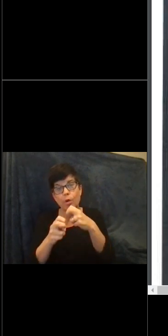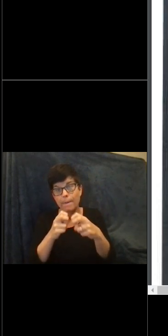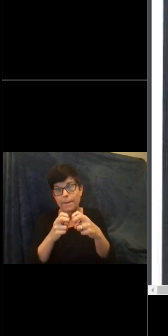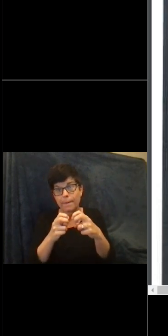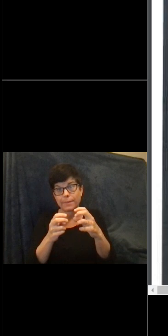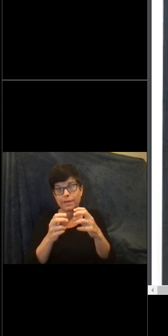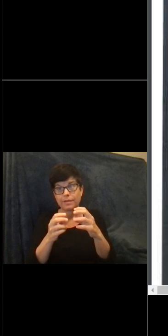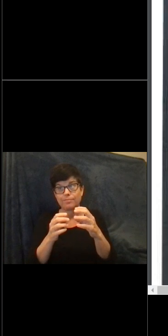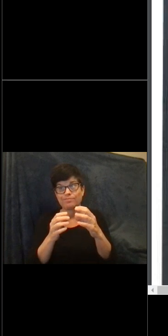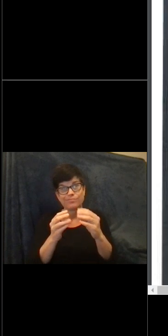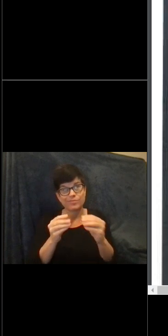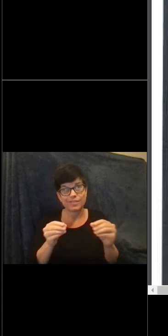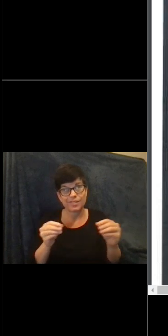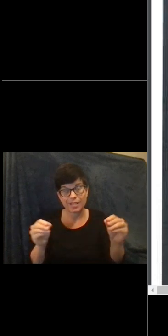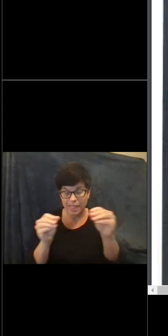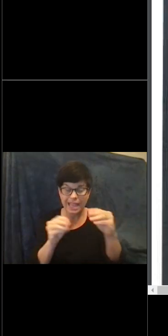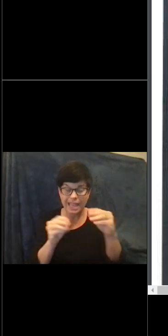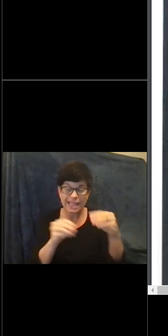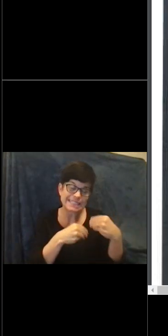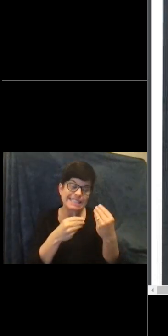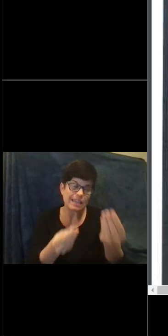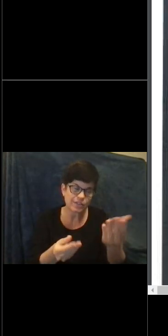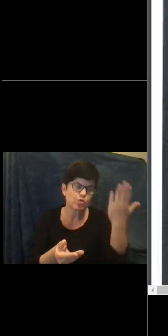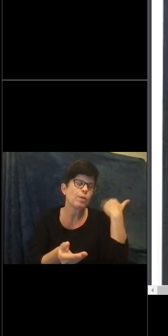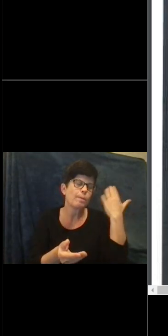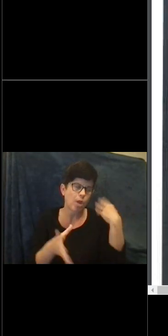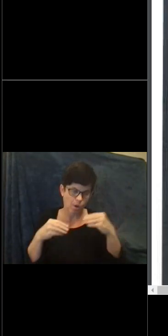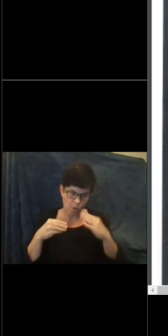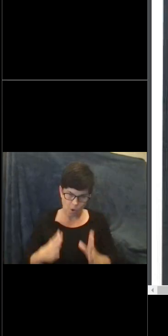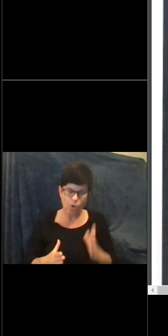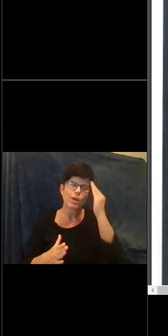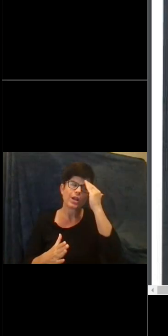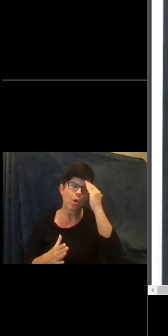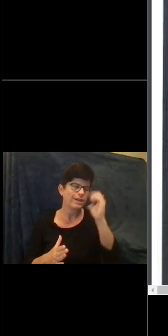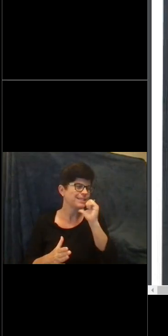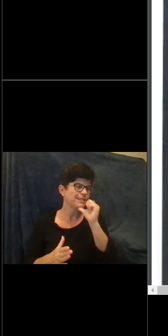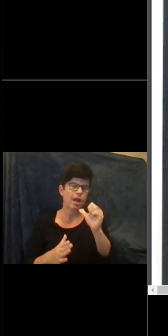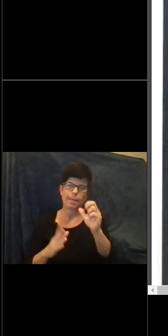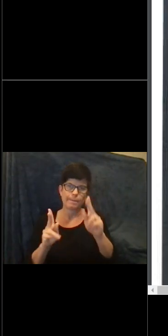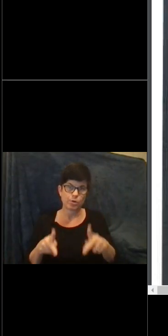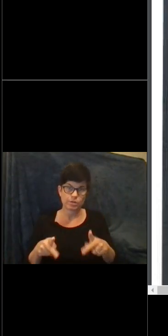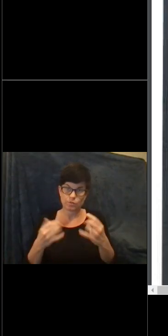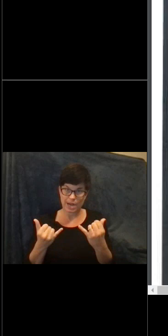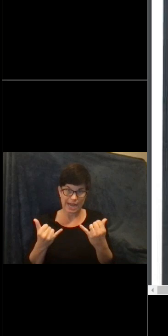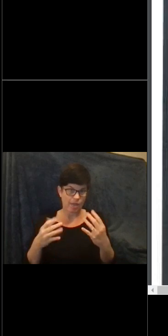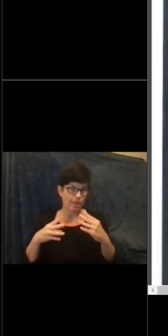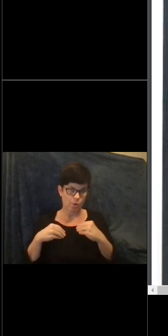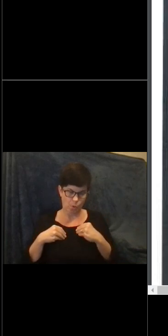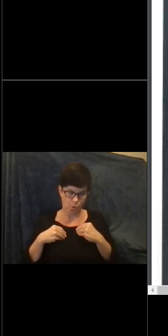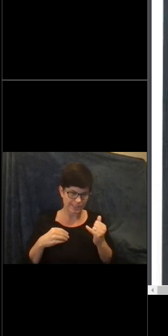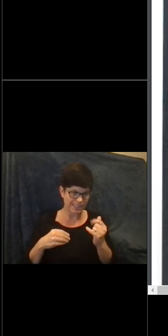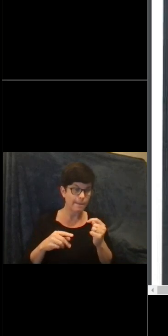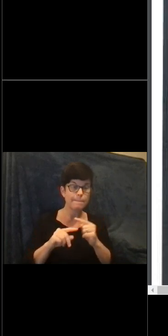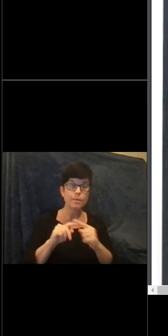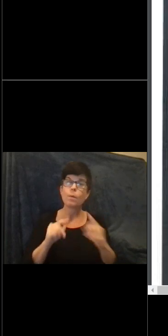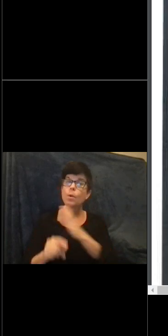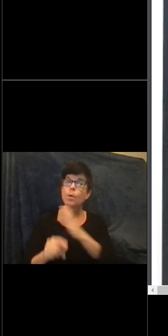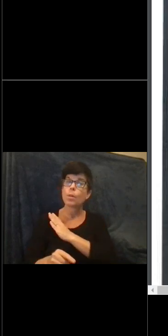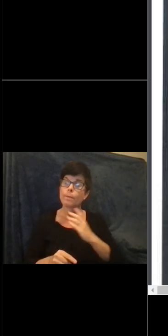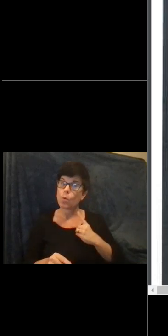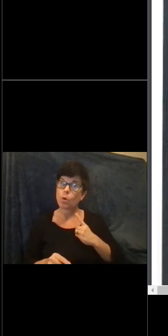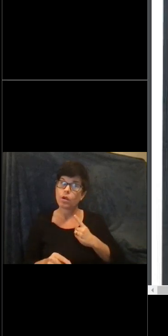prior owner. We understand, again, it's not the gentleman right now, but, you know, would the board be in favor